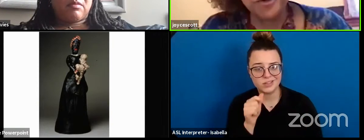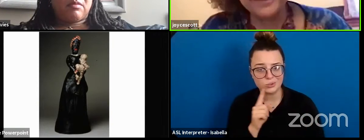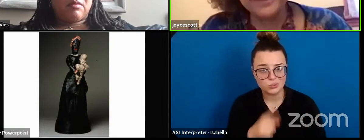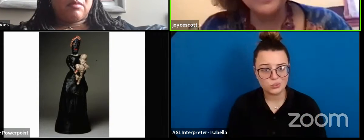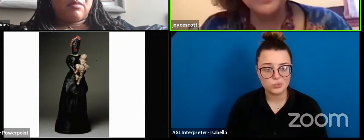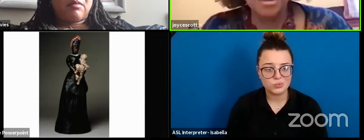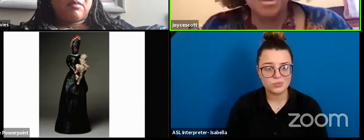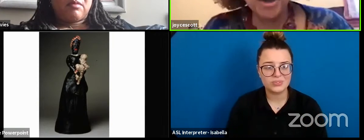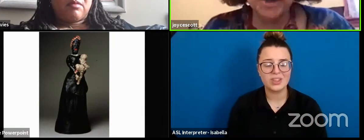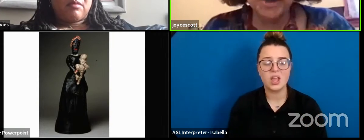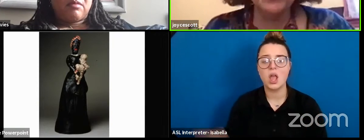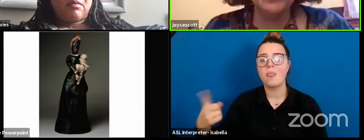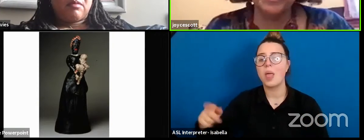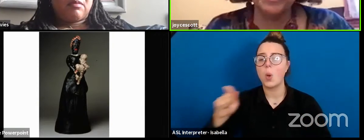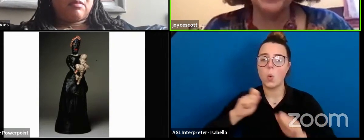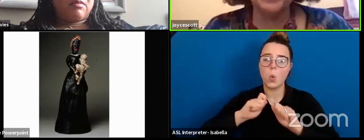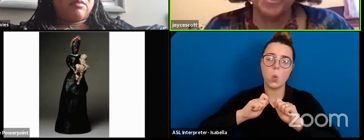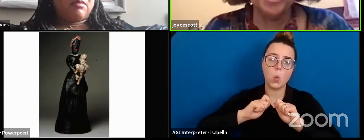the morning.